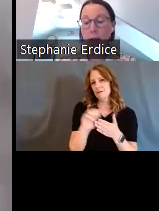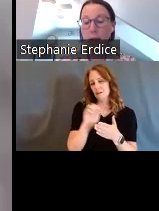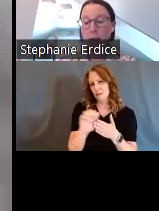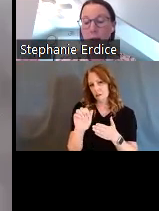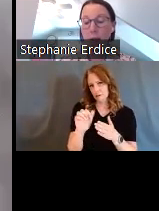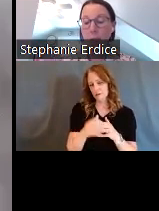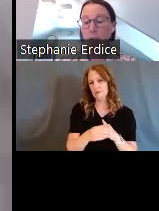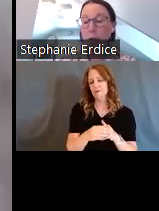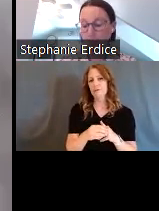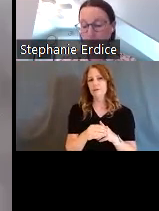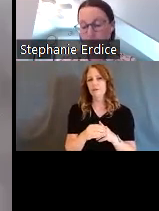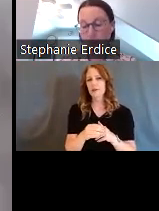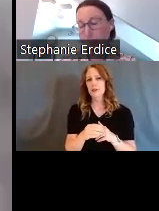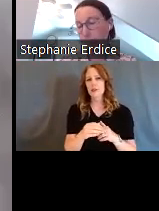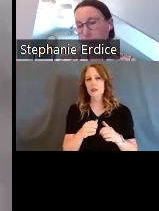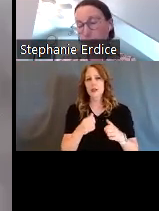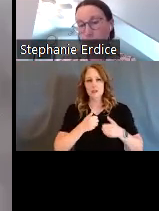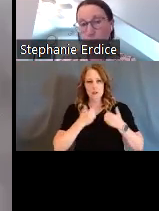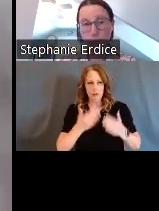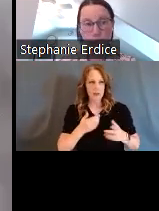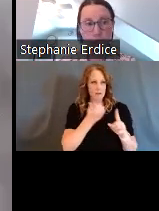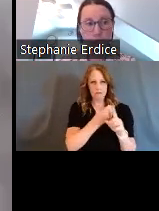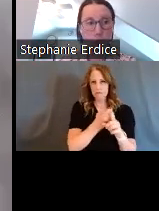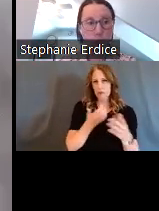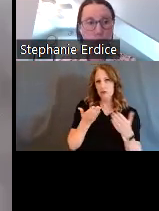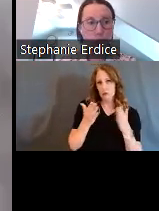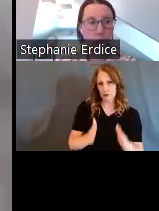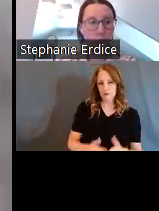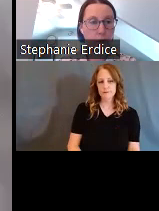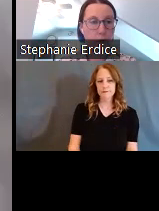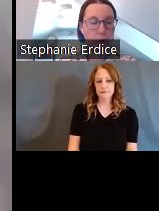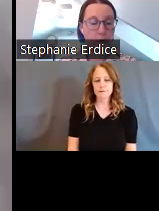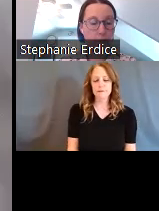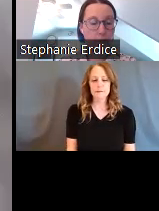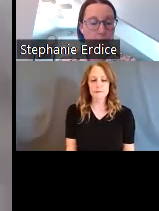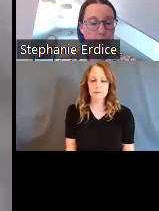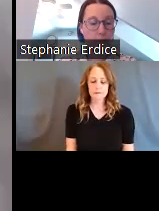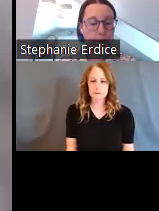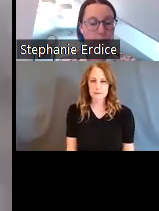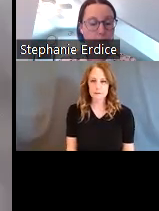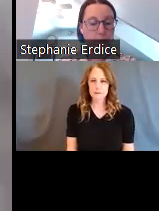that a survivor was the server for you and